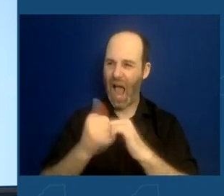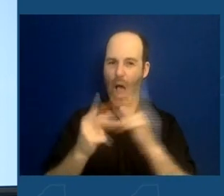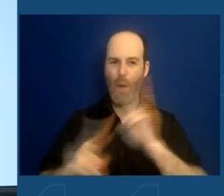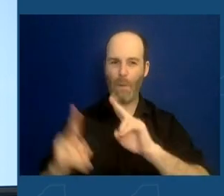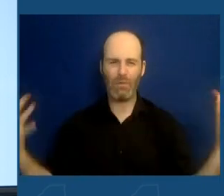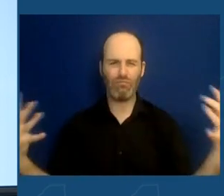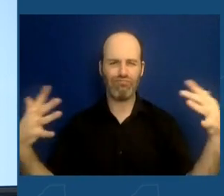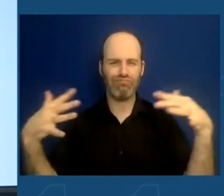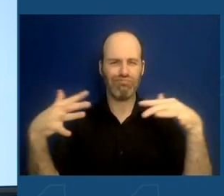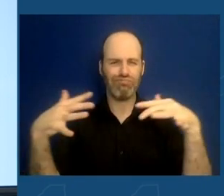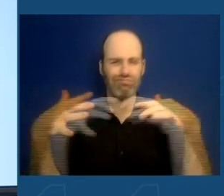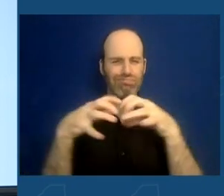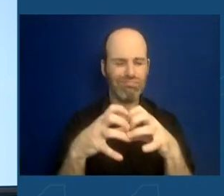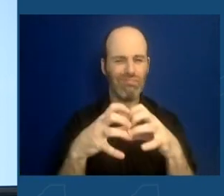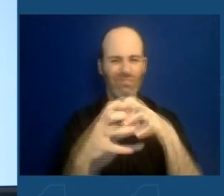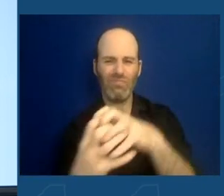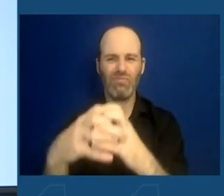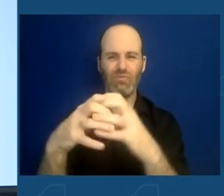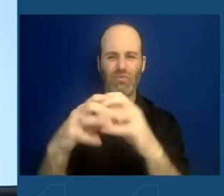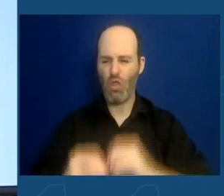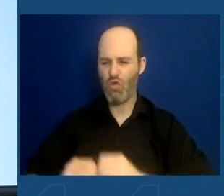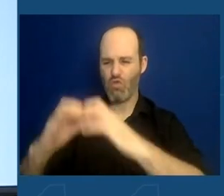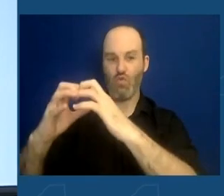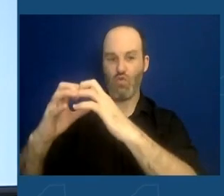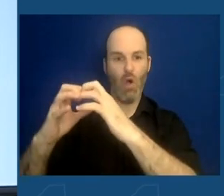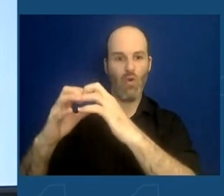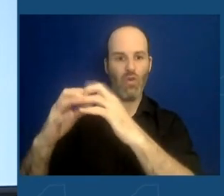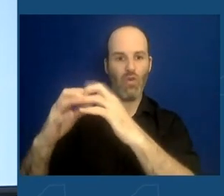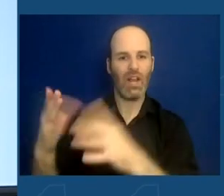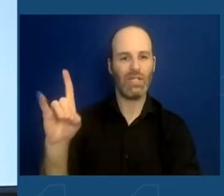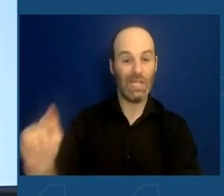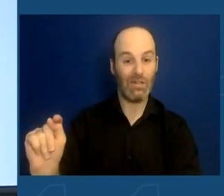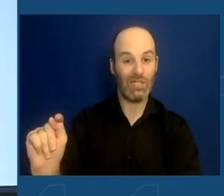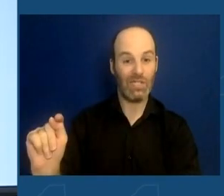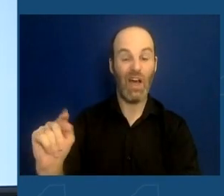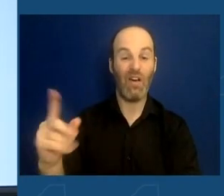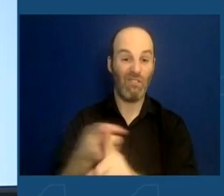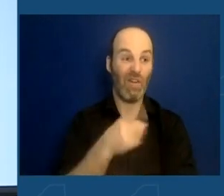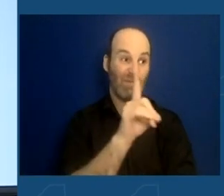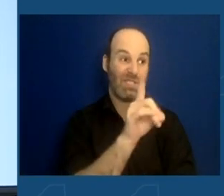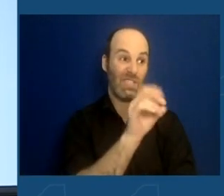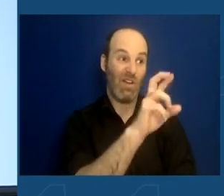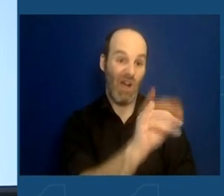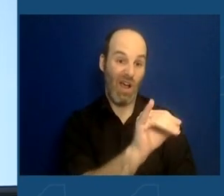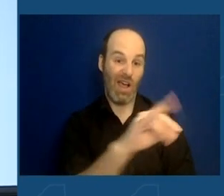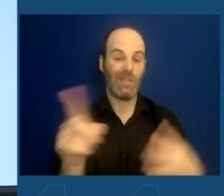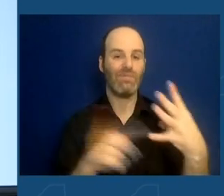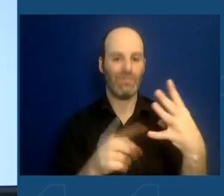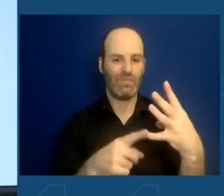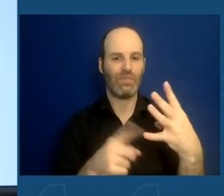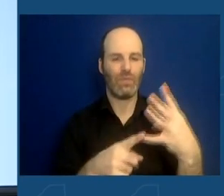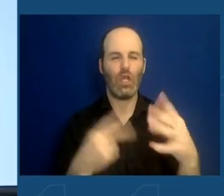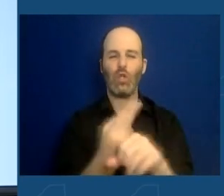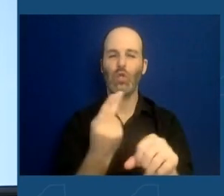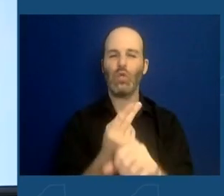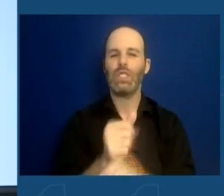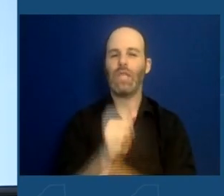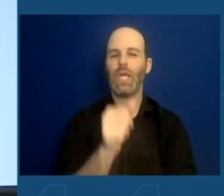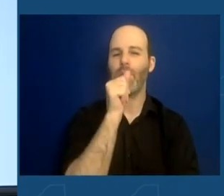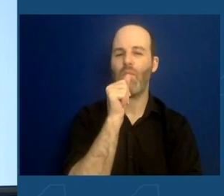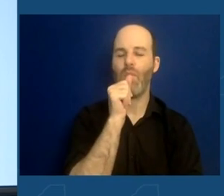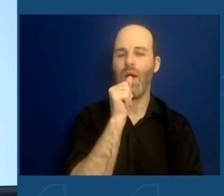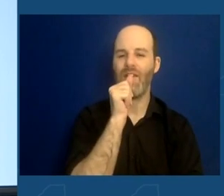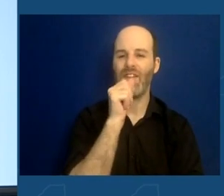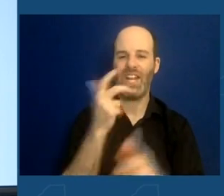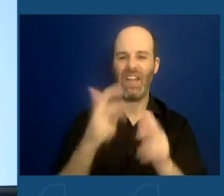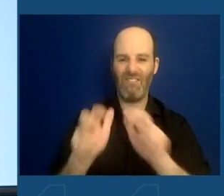happening here in downtown, all seeded by the DRI. And then finally, as the governor alluded to, leveraging private investment. We wanted to take that